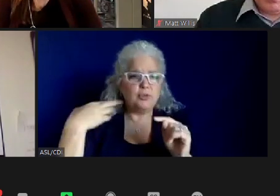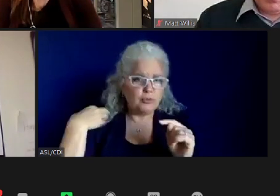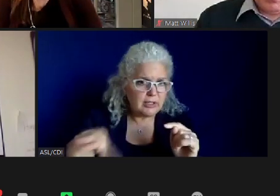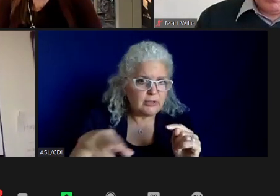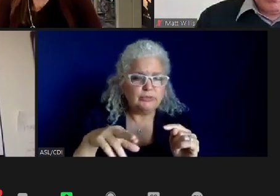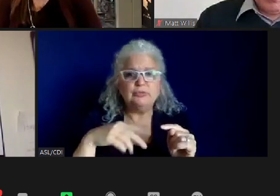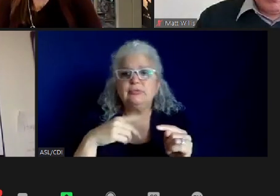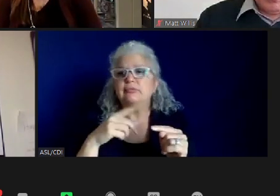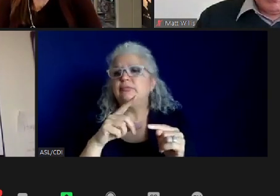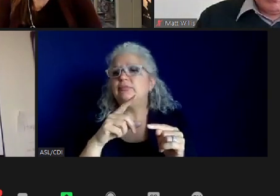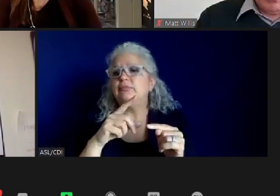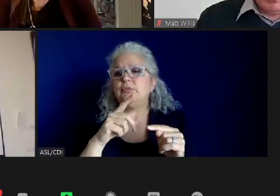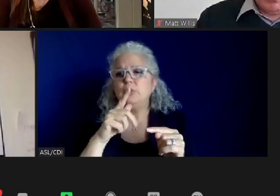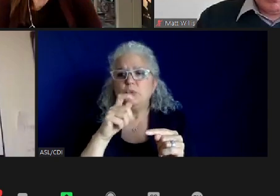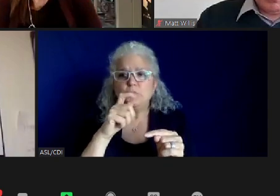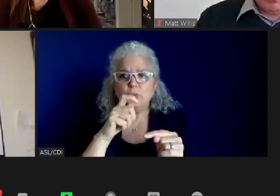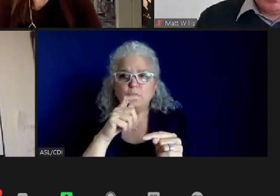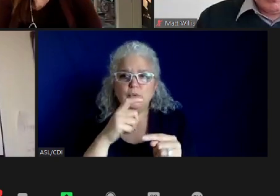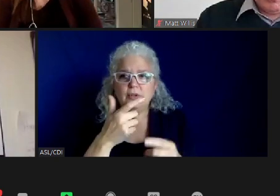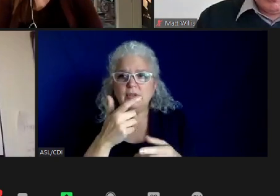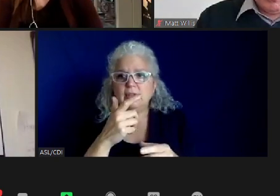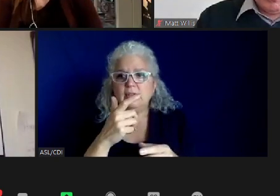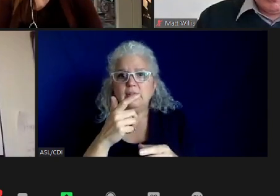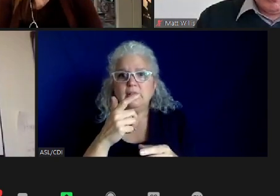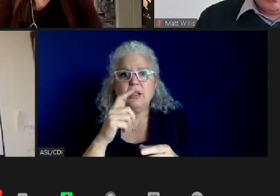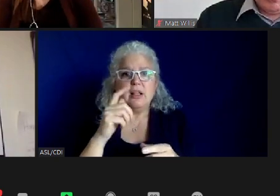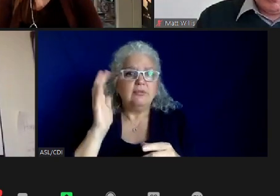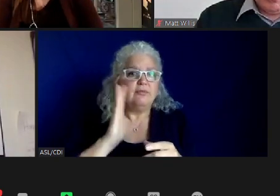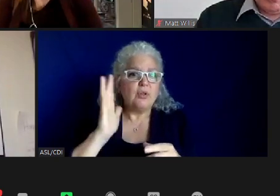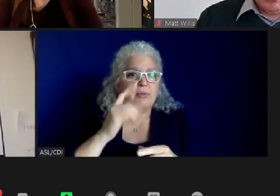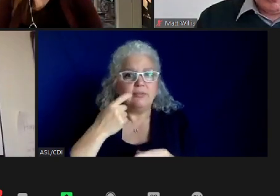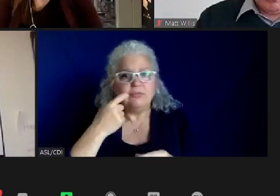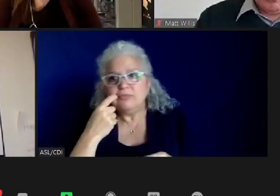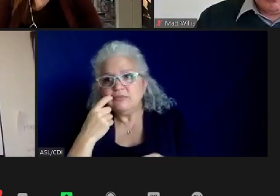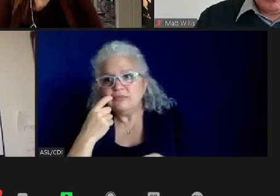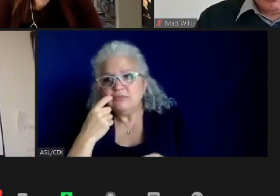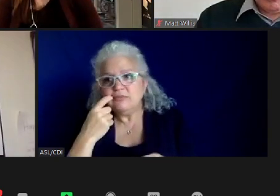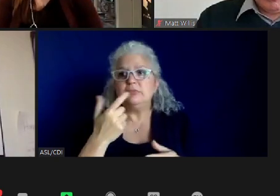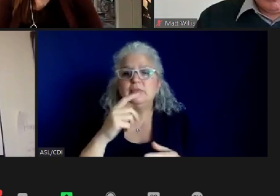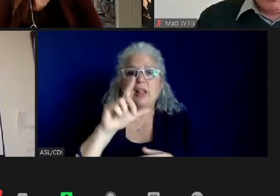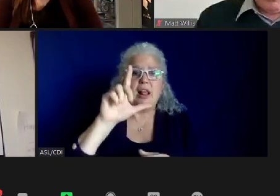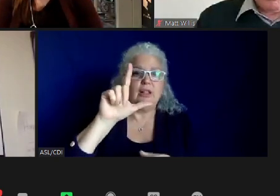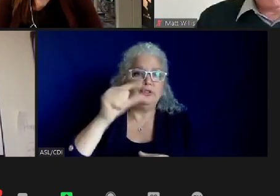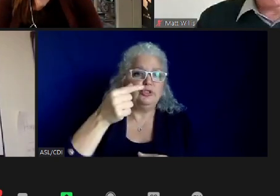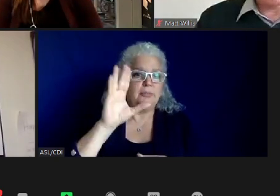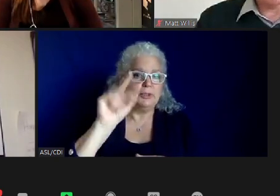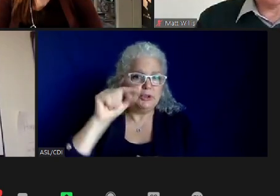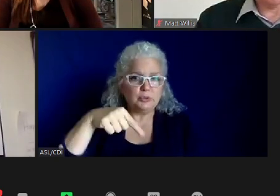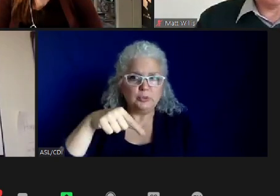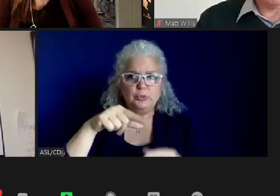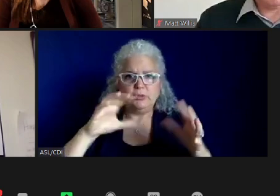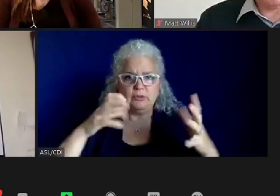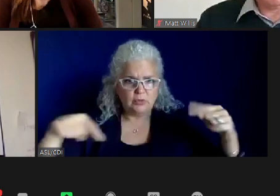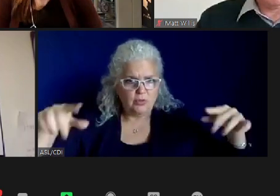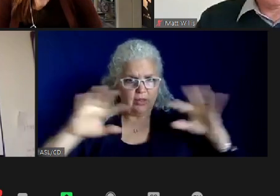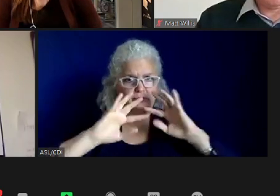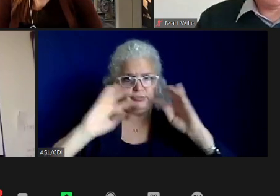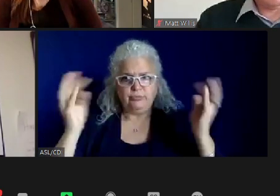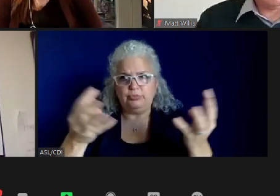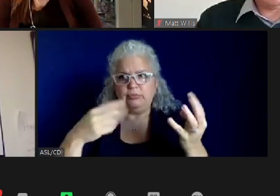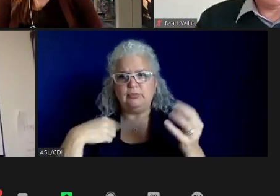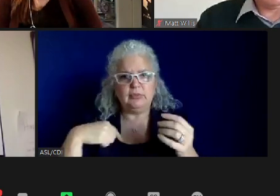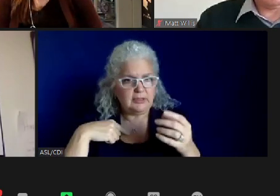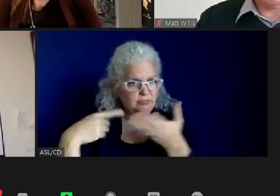substance use, LGBTQ, et cetera. Really just look, you know, have this community advisory board really be representative of what we look